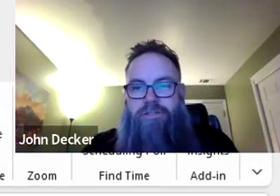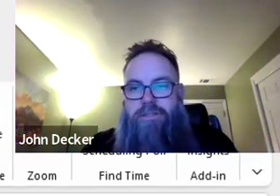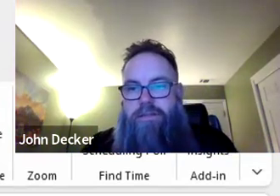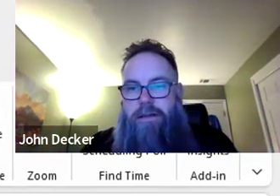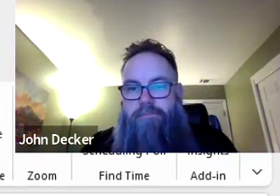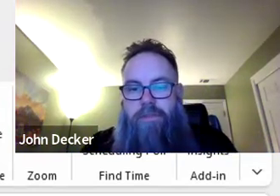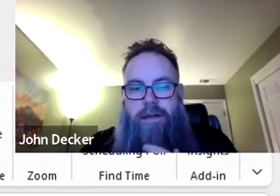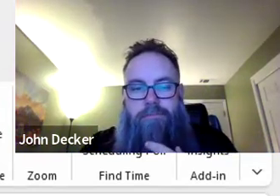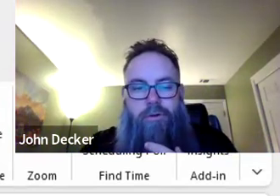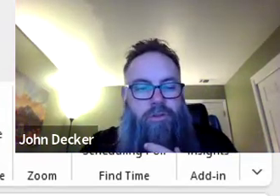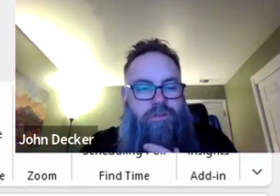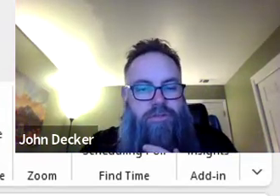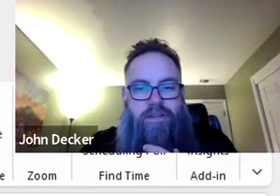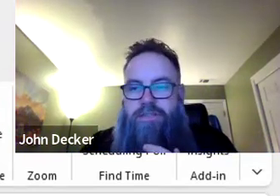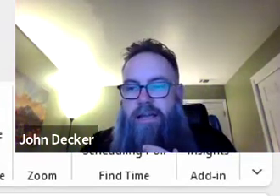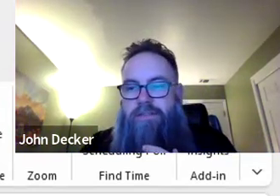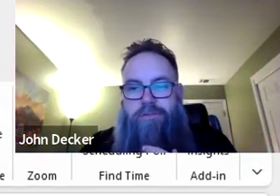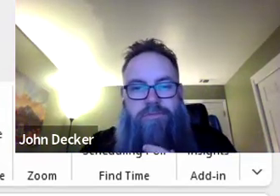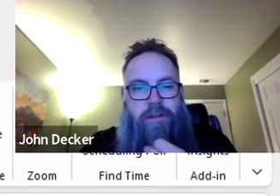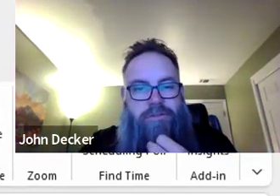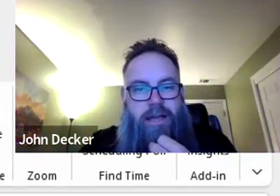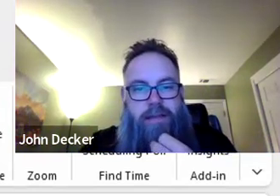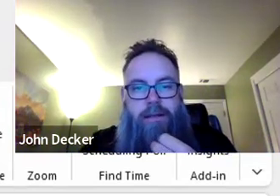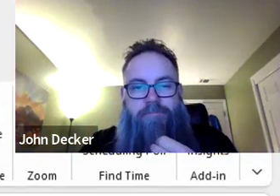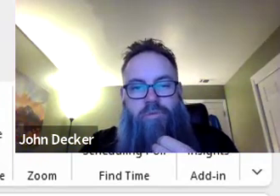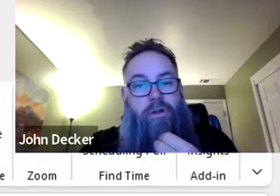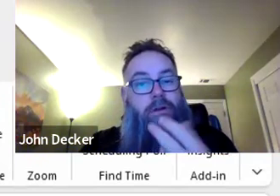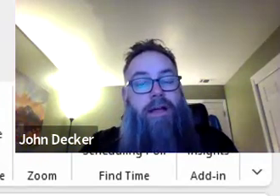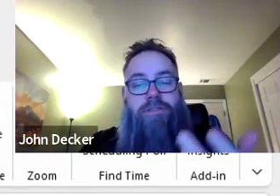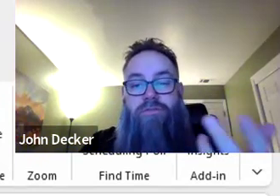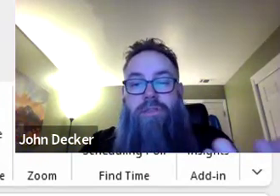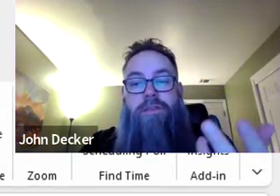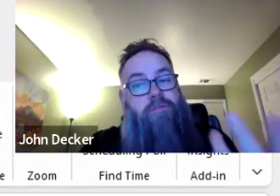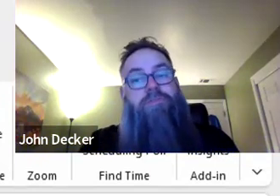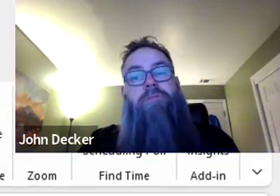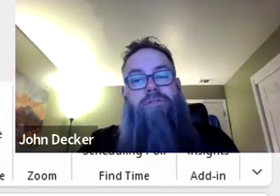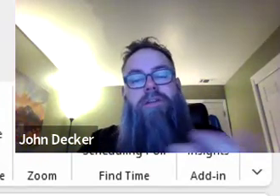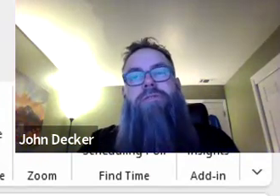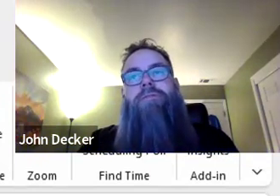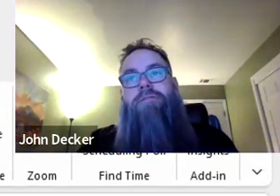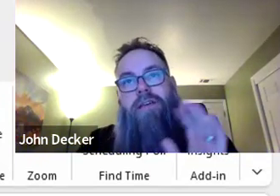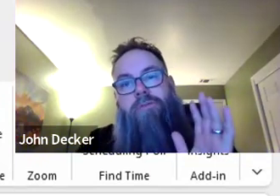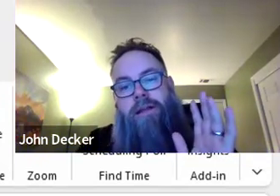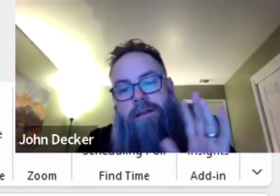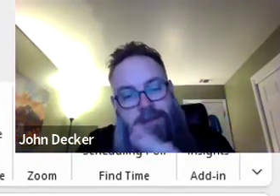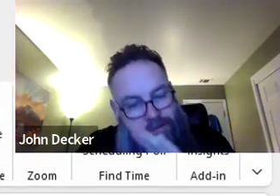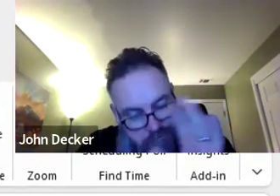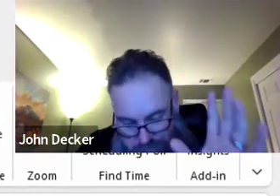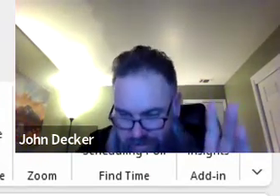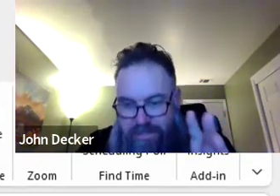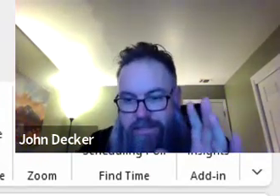some challenges both on the regional center side and the service provider side with our interactions with the service provider directory. So just kind of